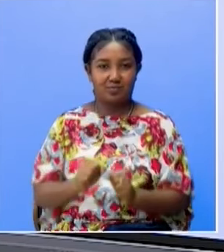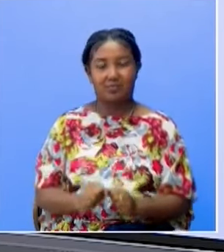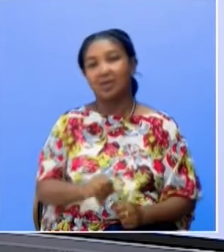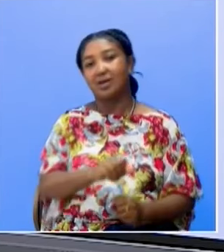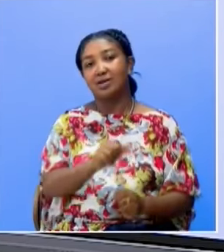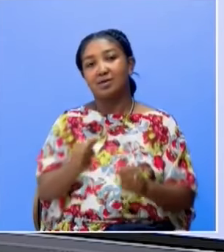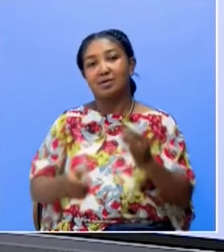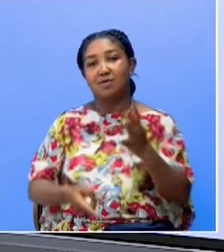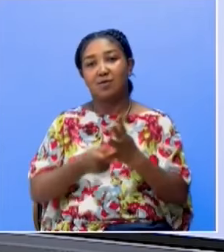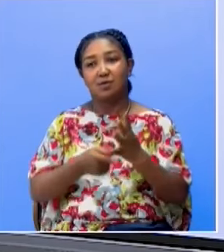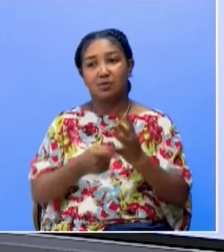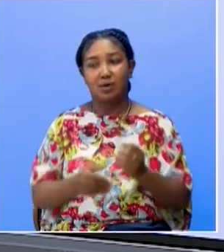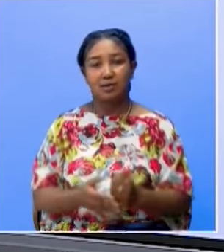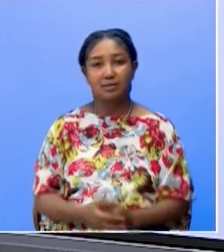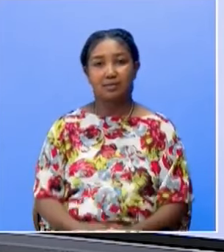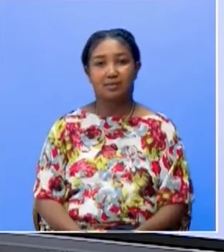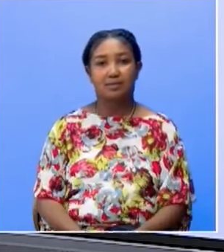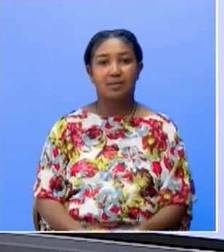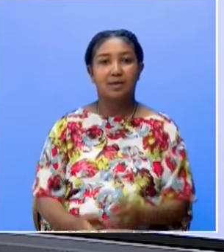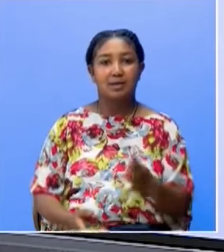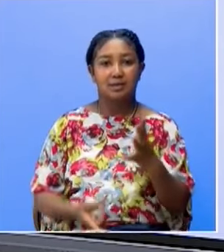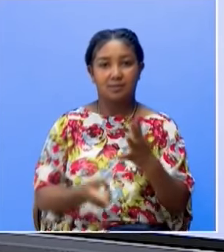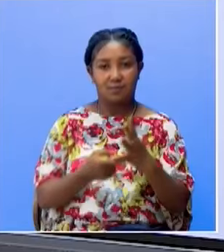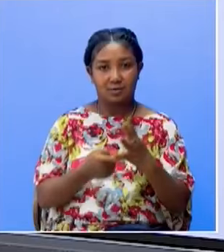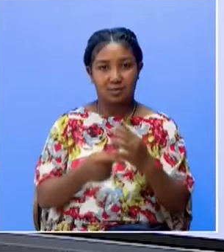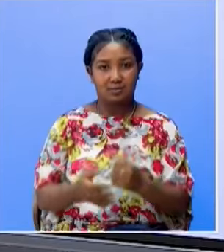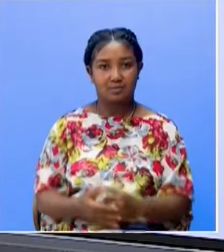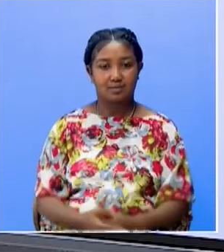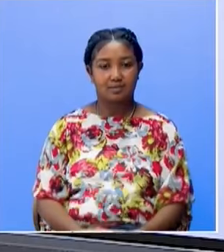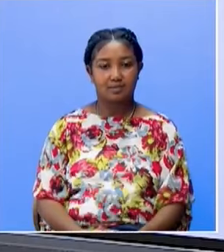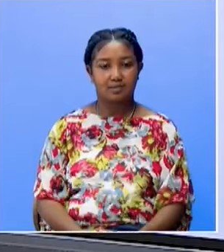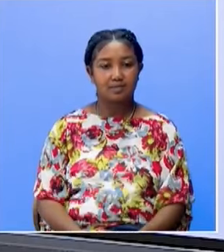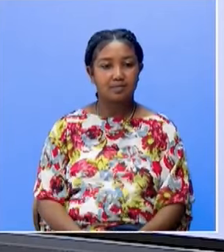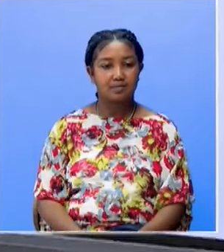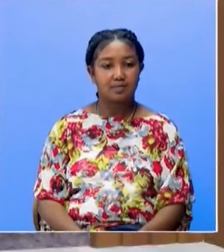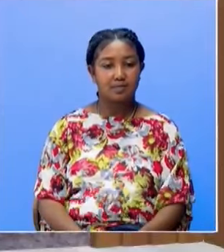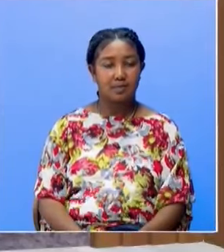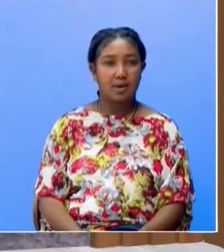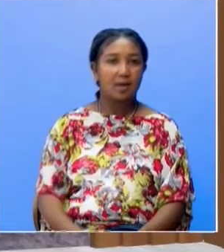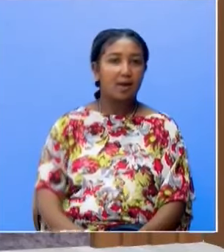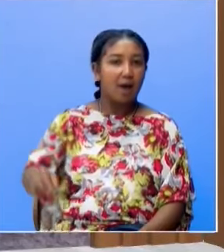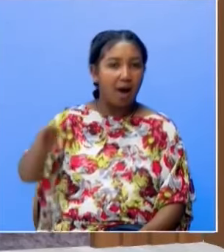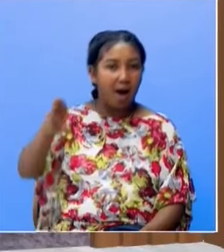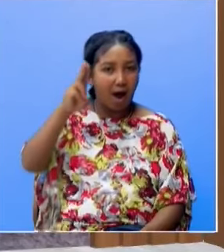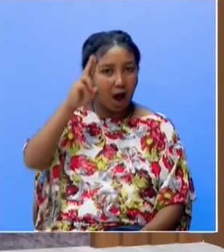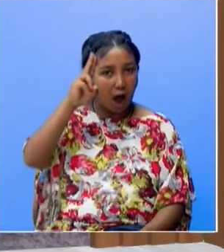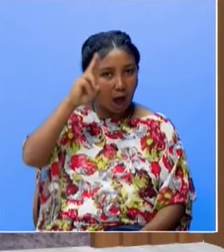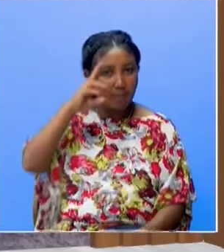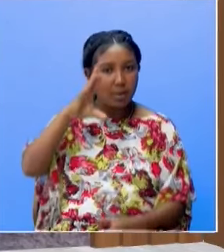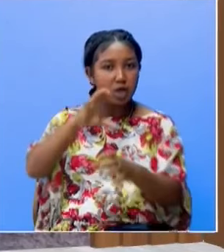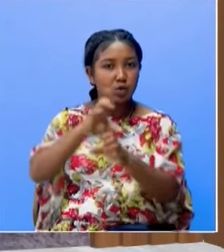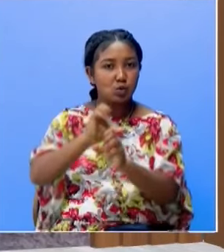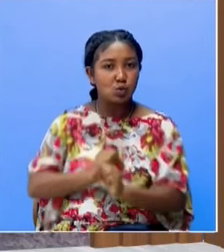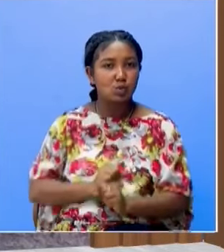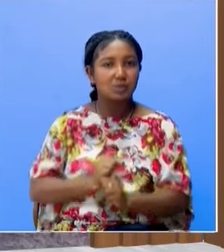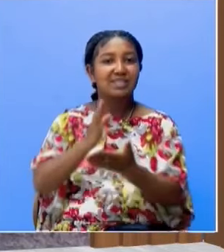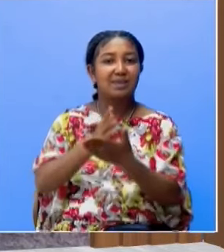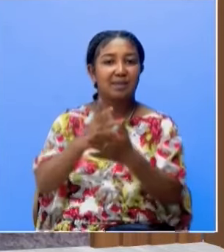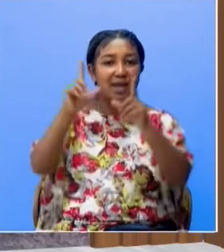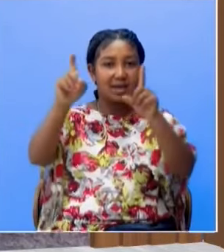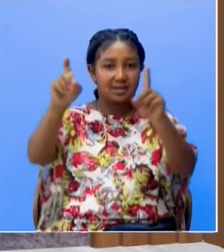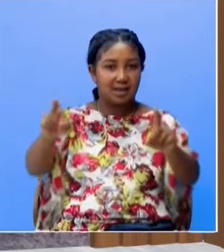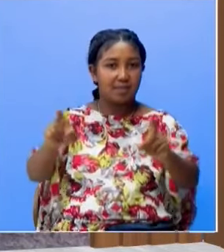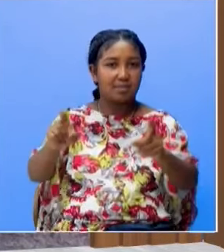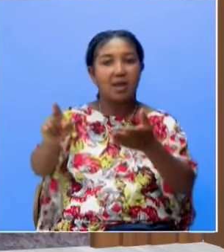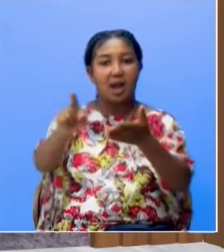about the fourth one? The fourth one. Here, Habib took the exam, the mid-exam,